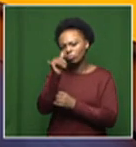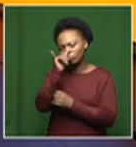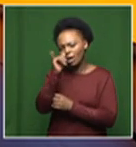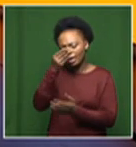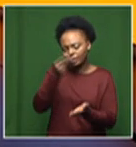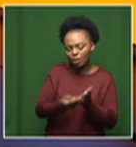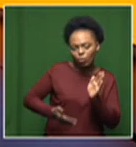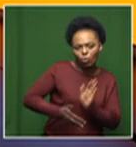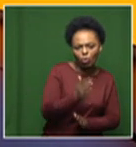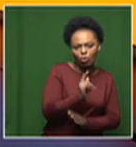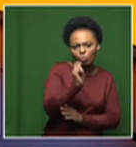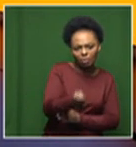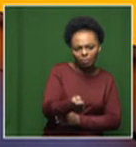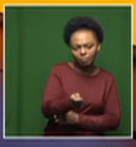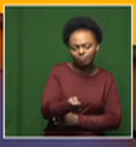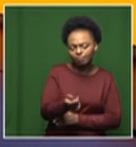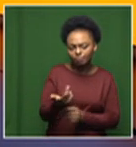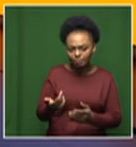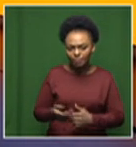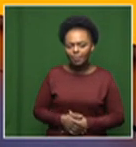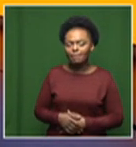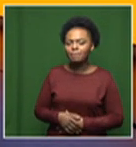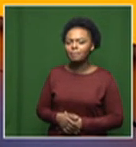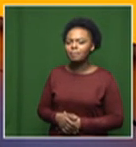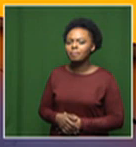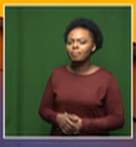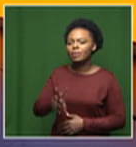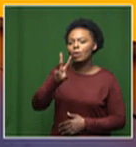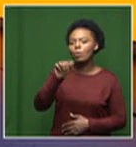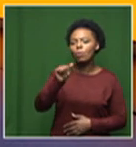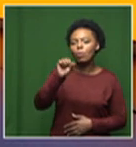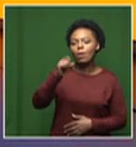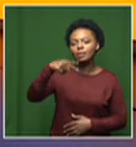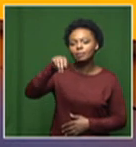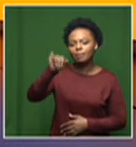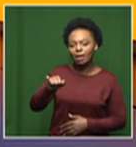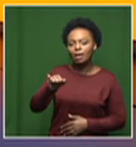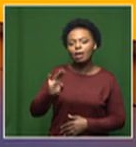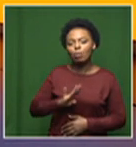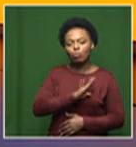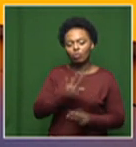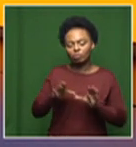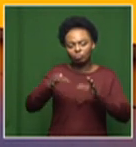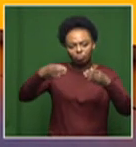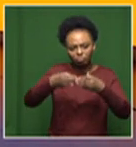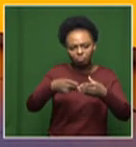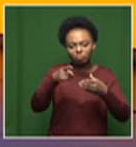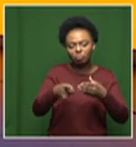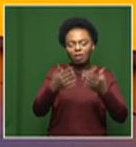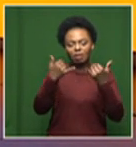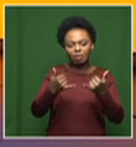tap-and-go payment methods? Well, Wasper is a self-regulatory body, and we've got a dual mandate.